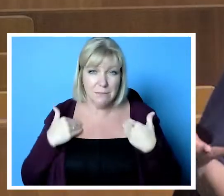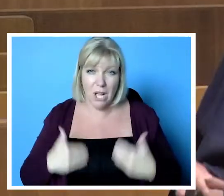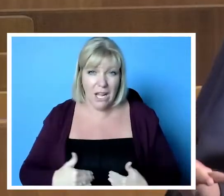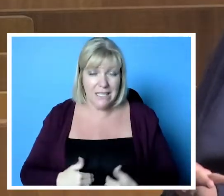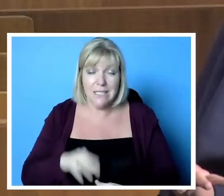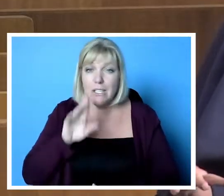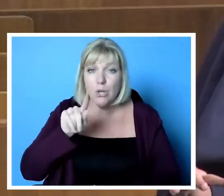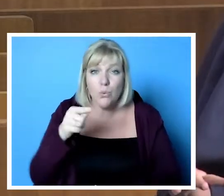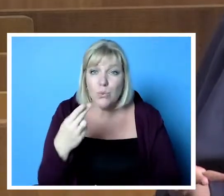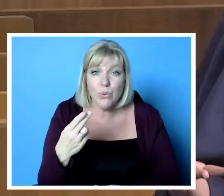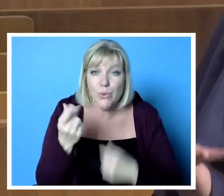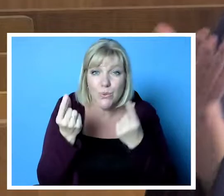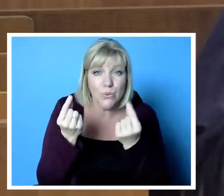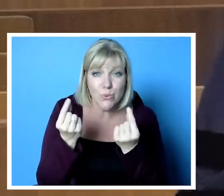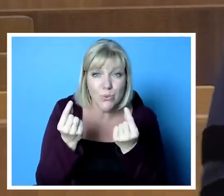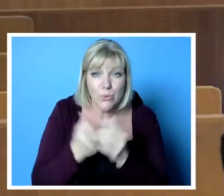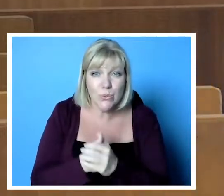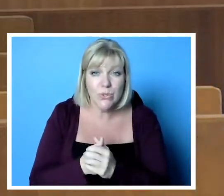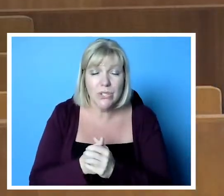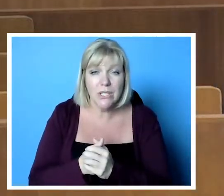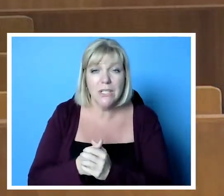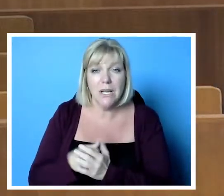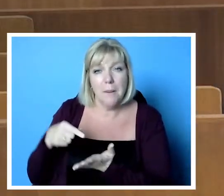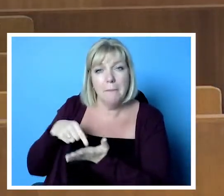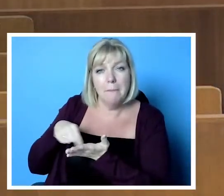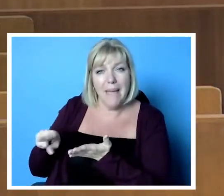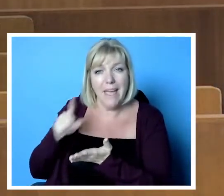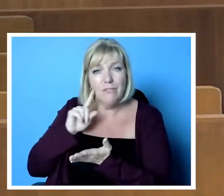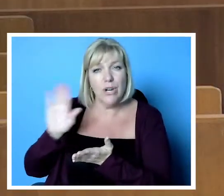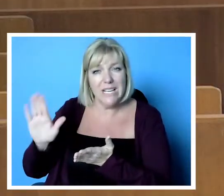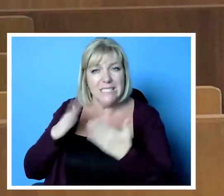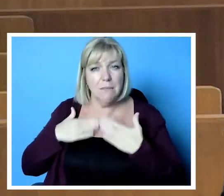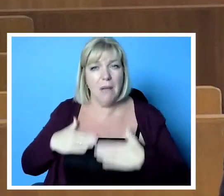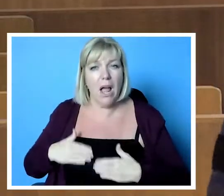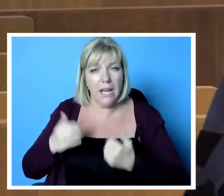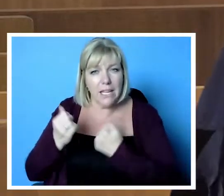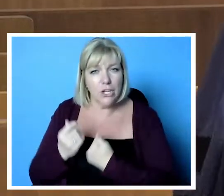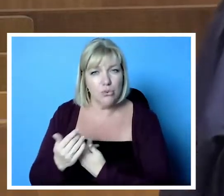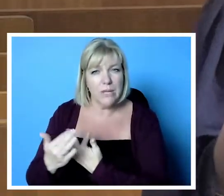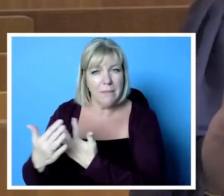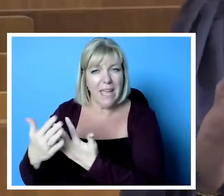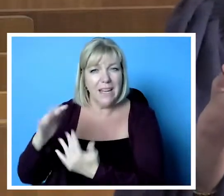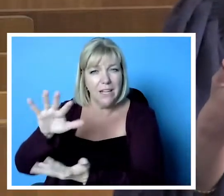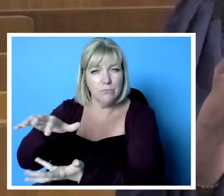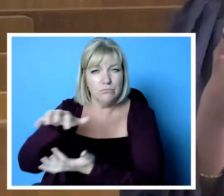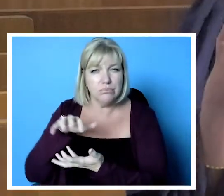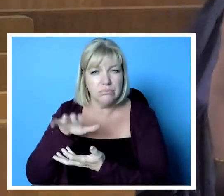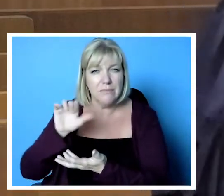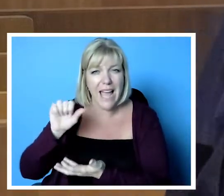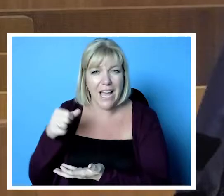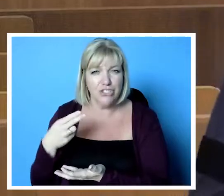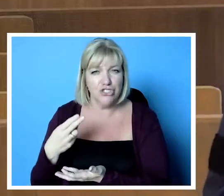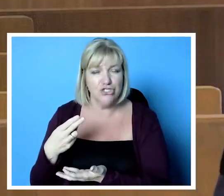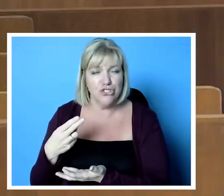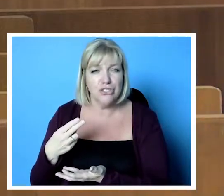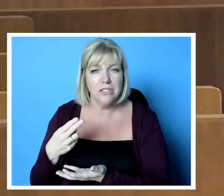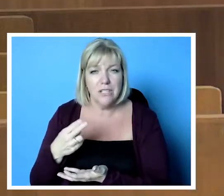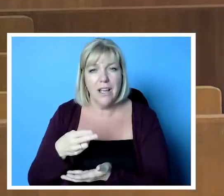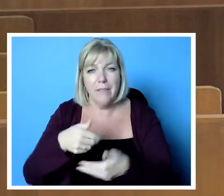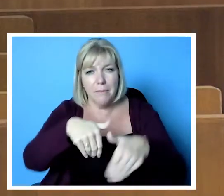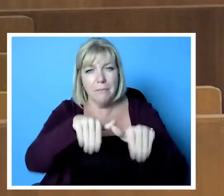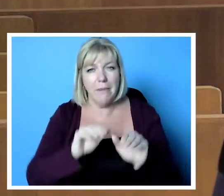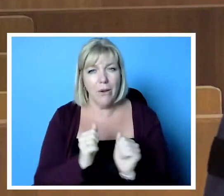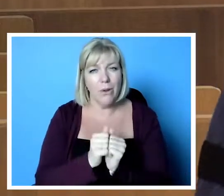And so what does she do? She pays for his body to be cremated, and she places the ashes in her own father's